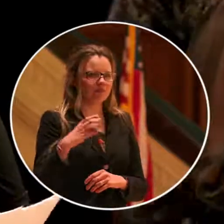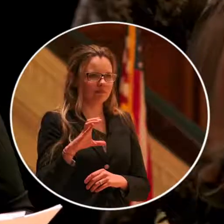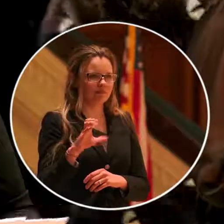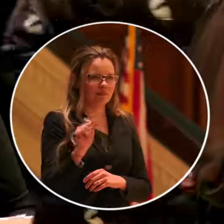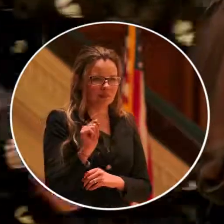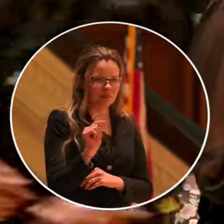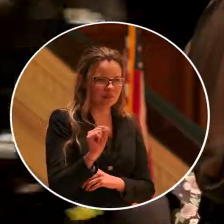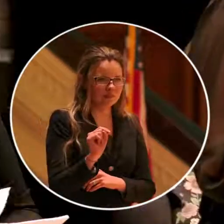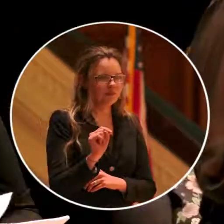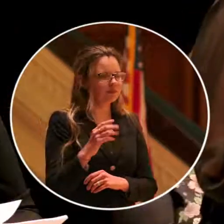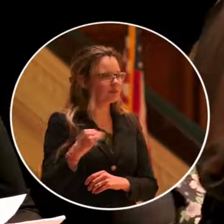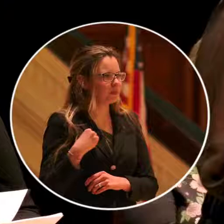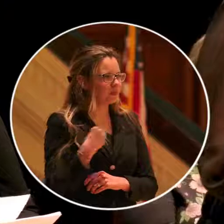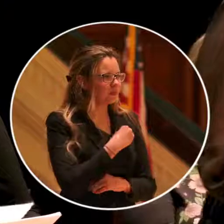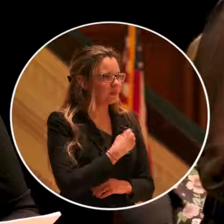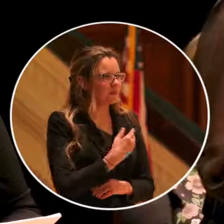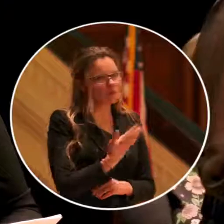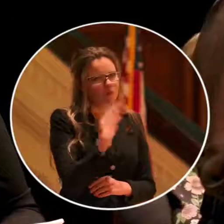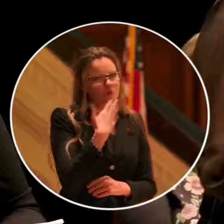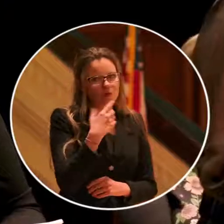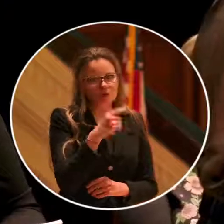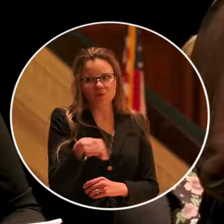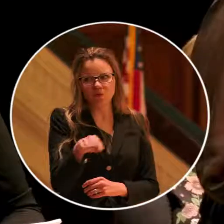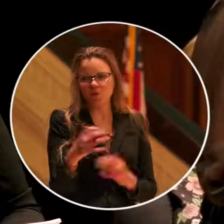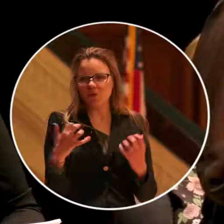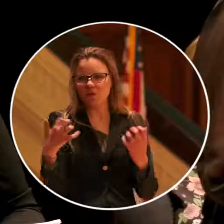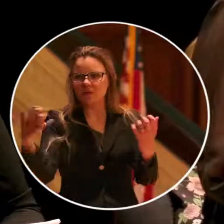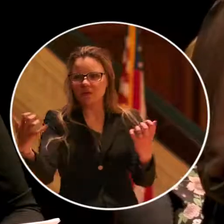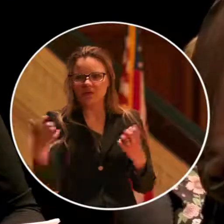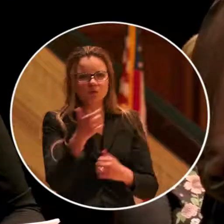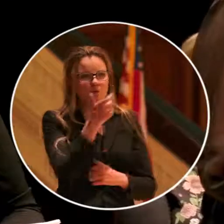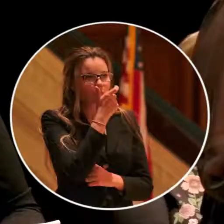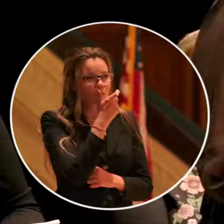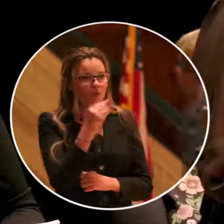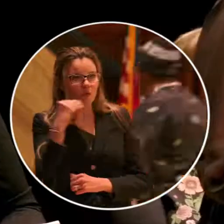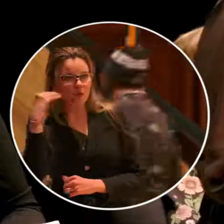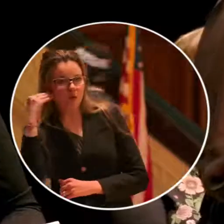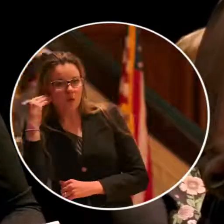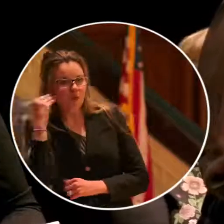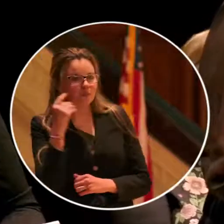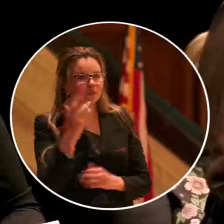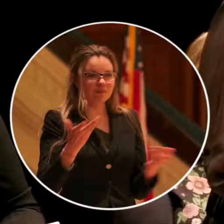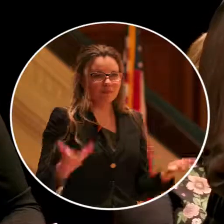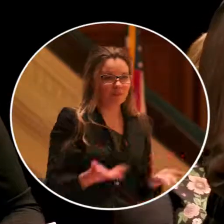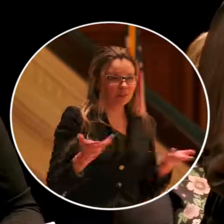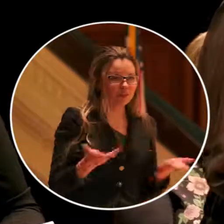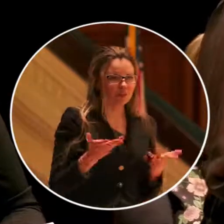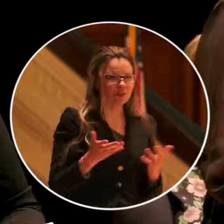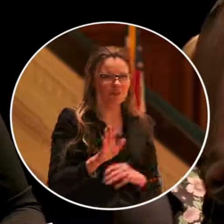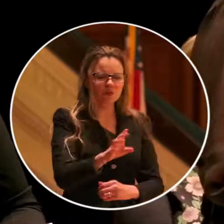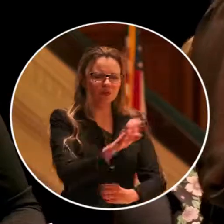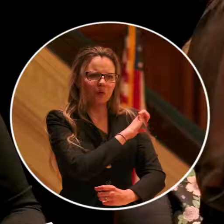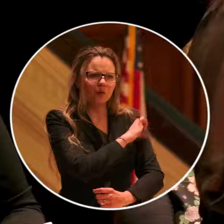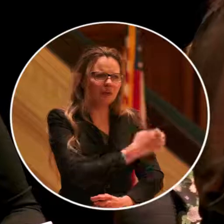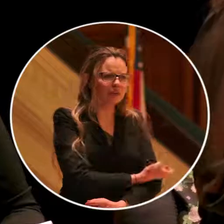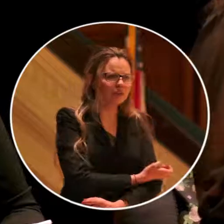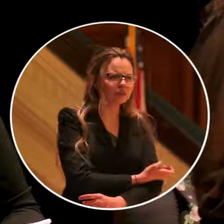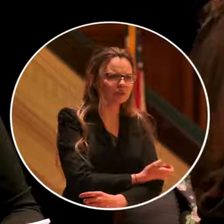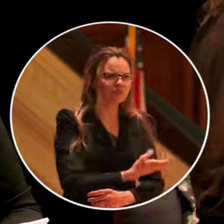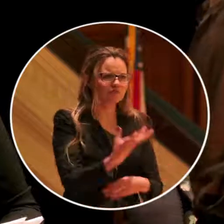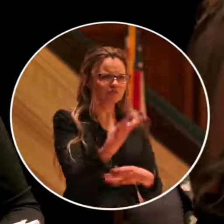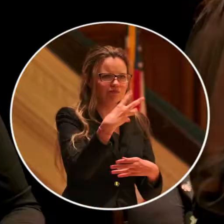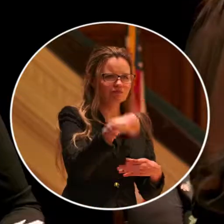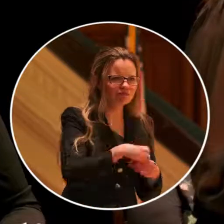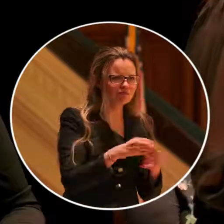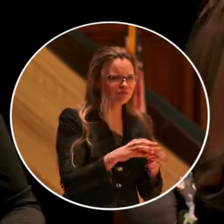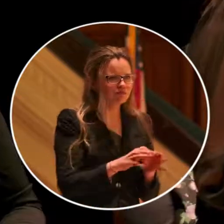the audience. Whether you're watching at home or here live in the theater, your energy is part of the collective well of support